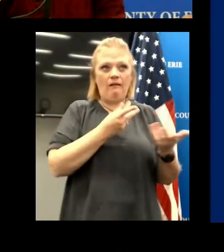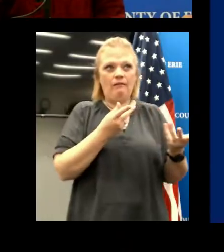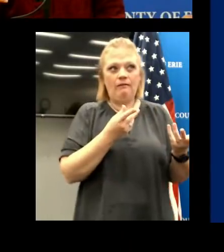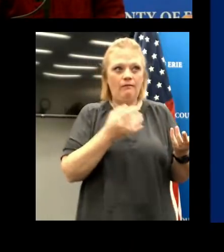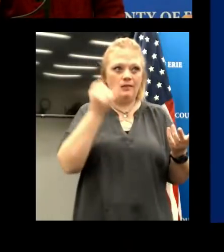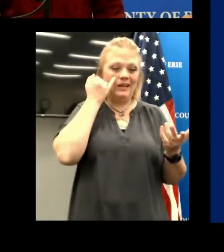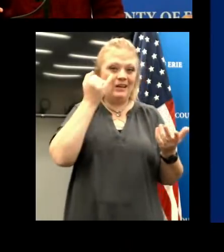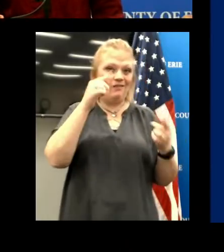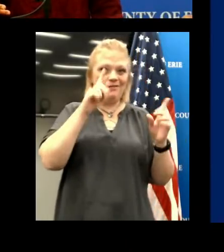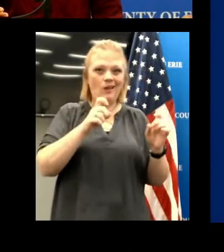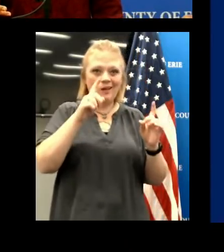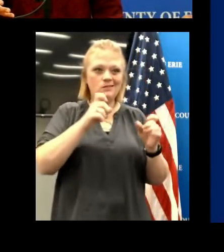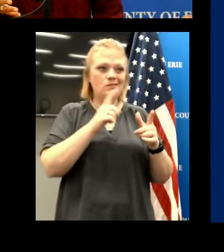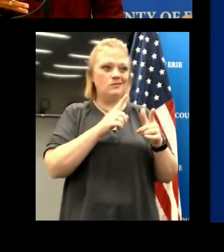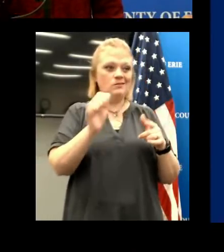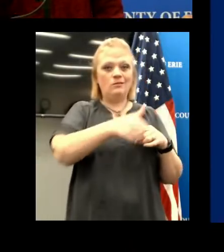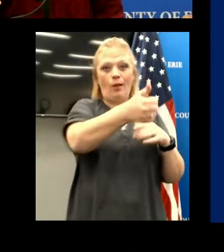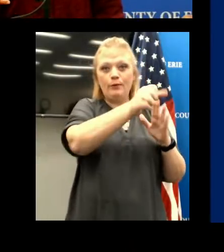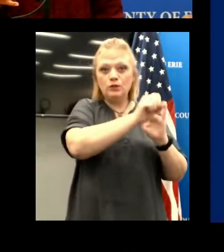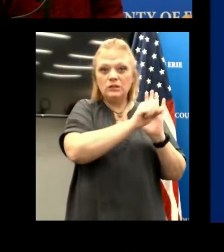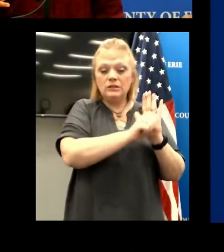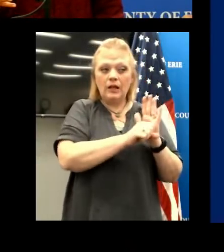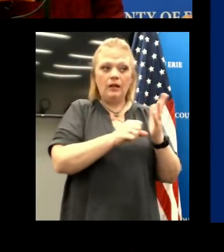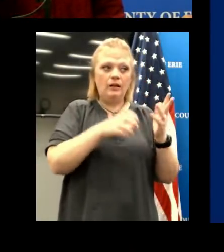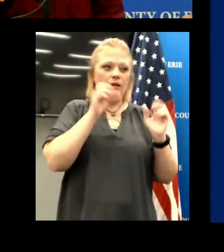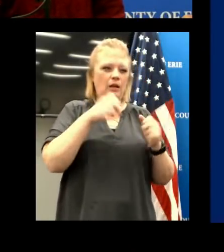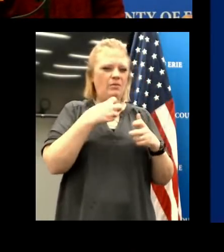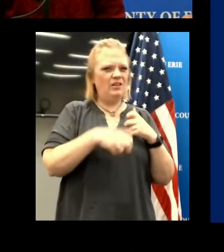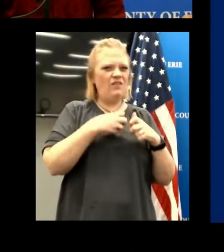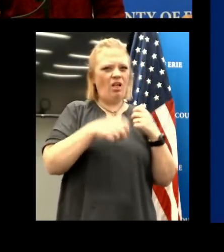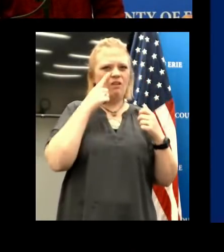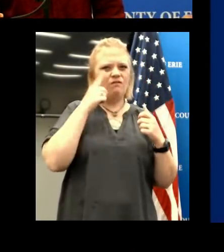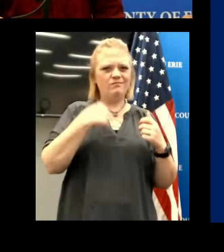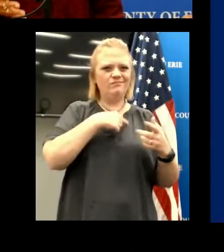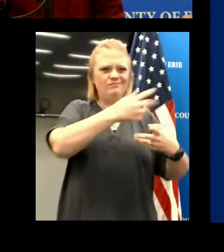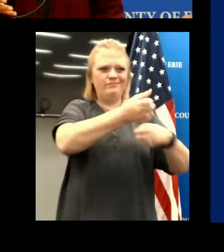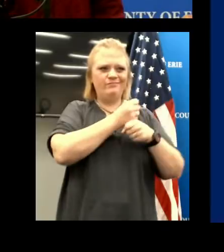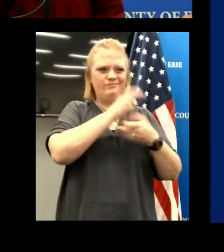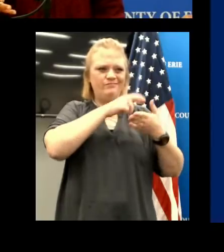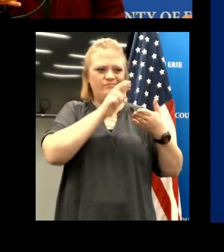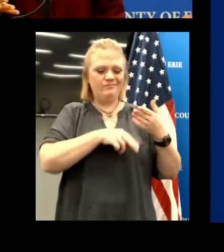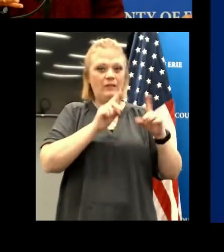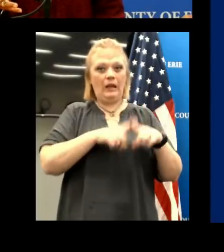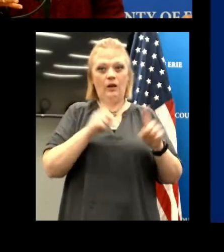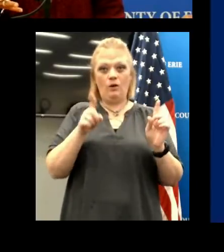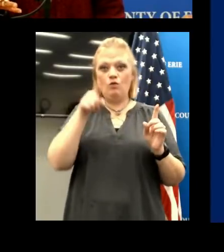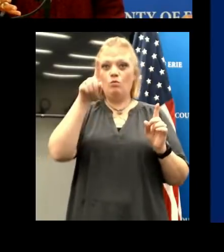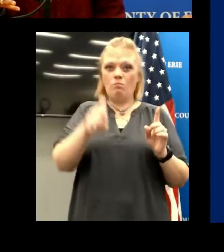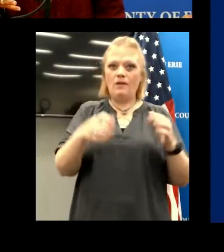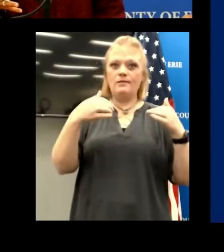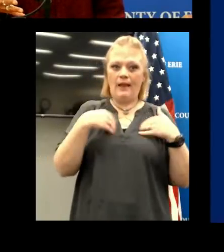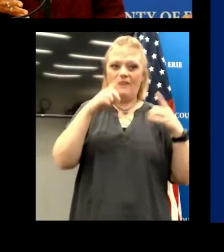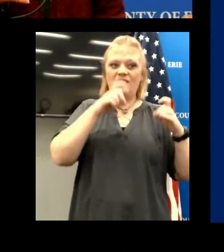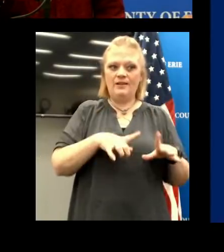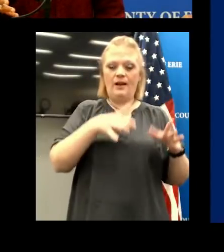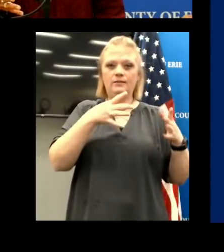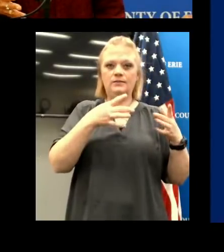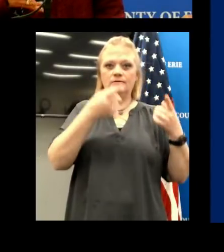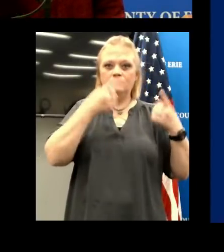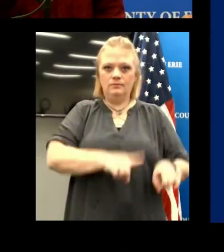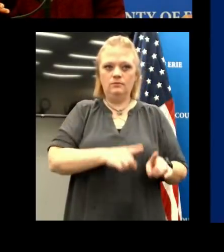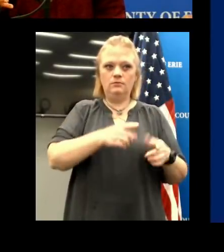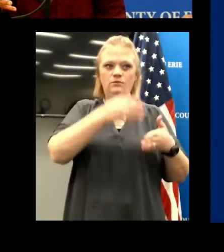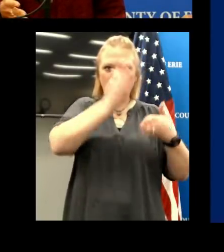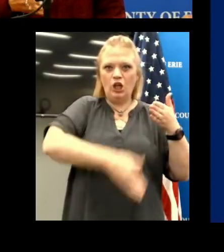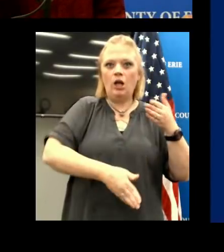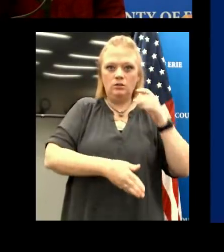getting the test in another state, it can be difficult for us to obtain those results. However, you do have to have that test done. And then